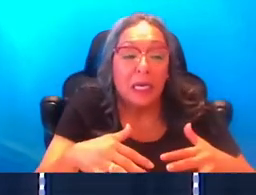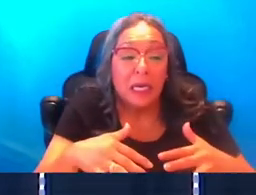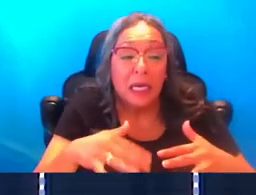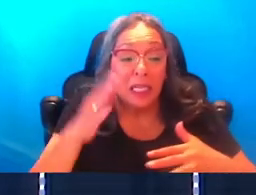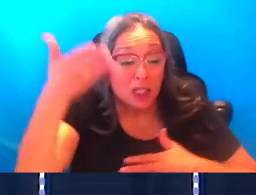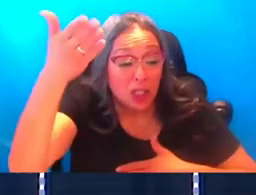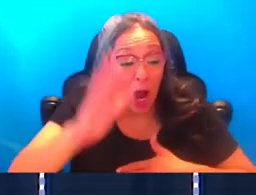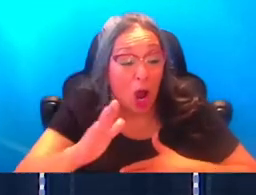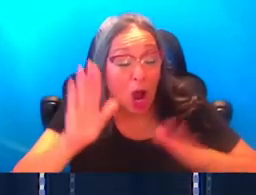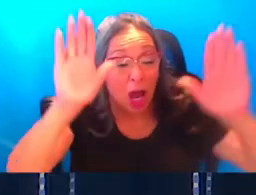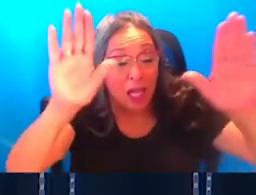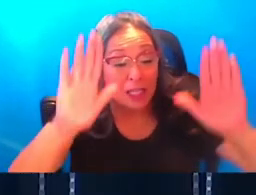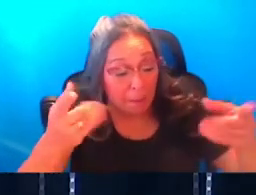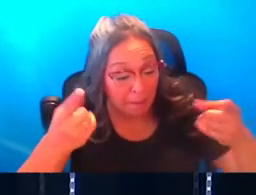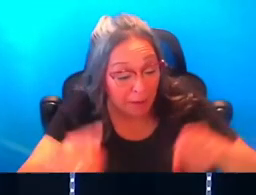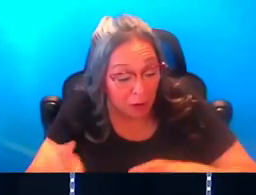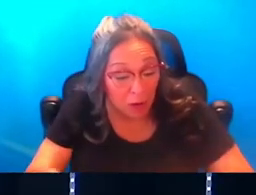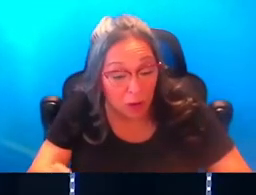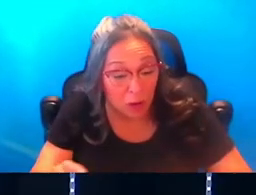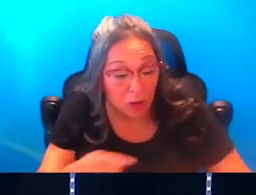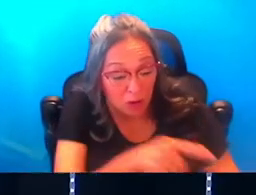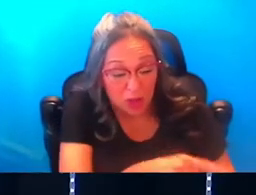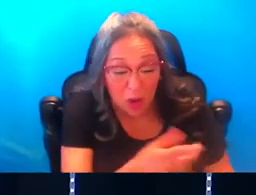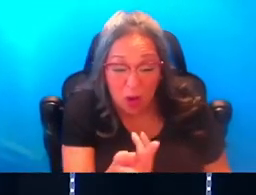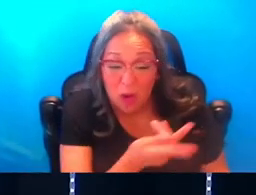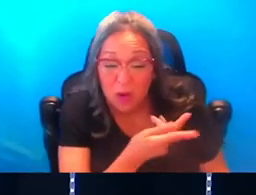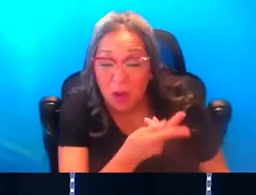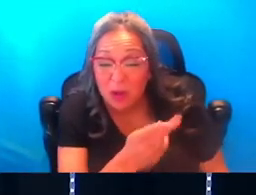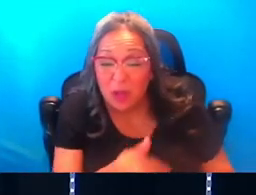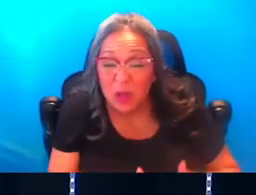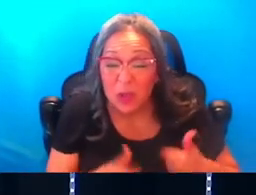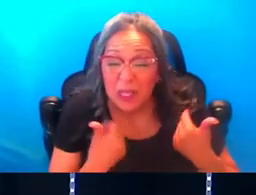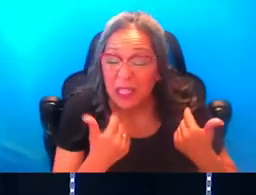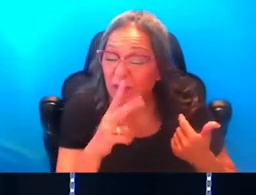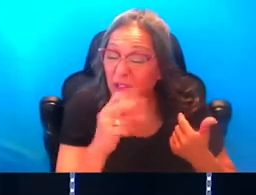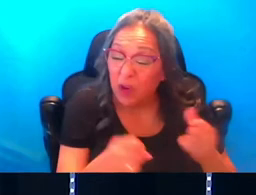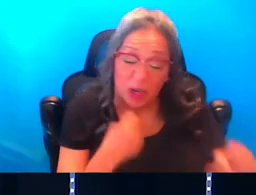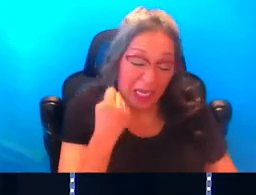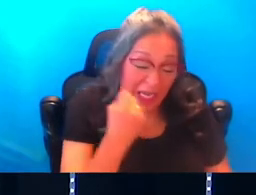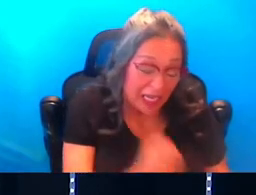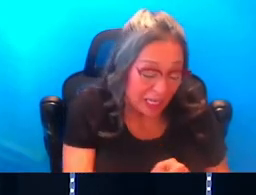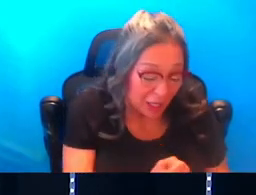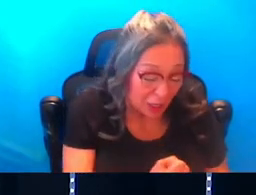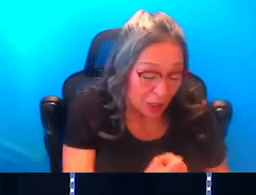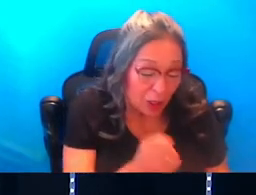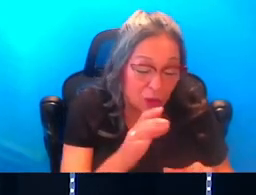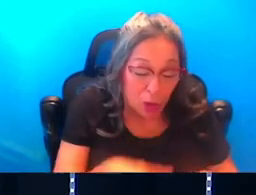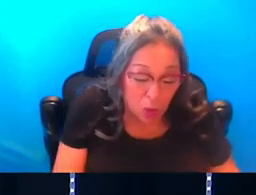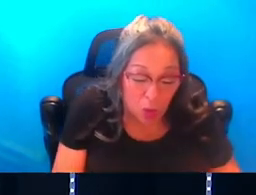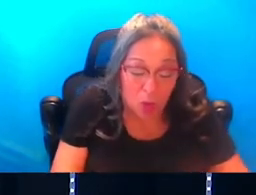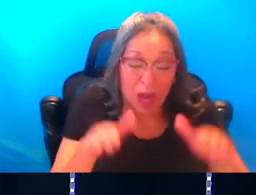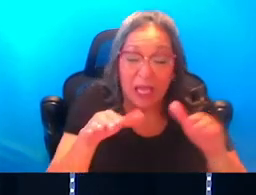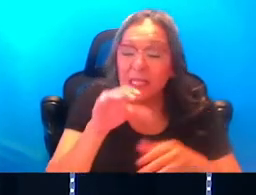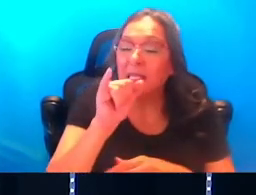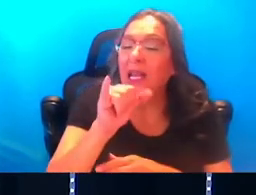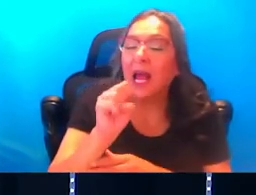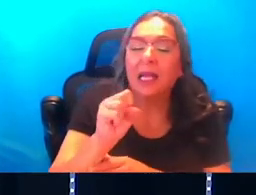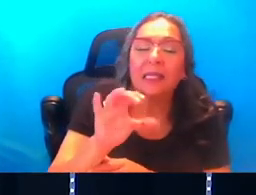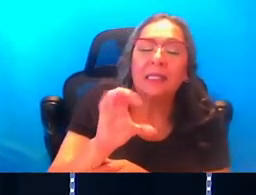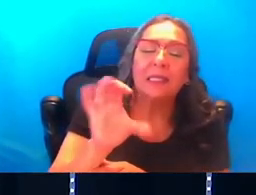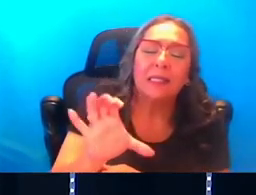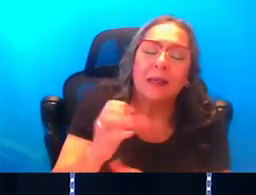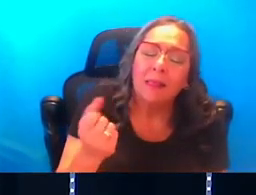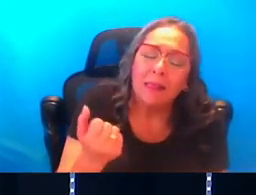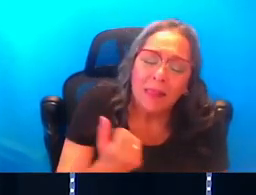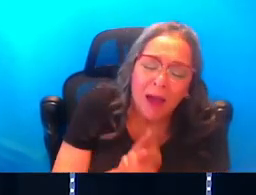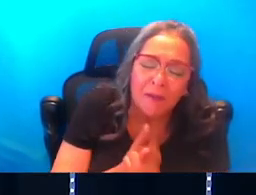God. And so they lived 30 years with Isaac as he grows into adulthood, raising Isaac, adoring him, loving him.